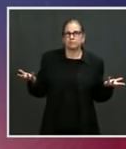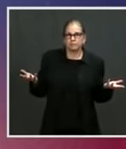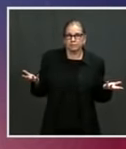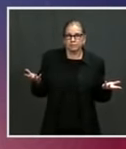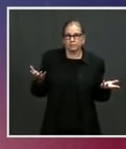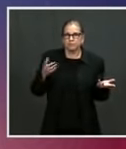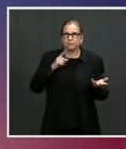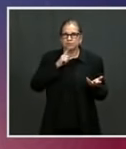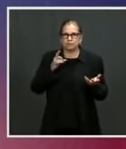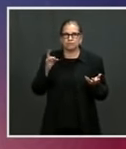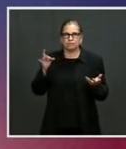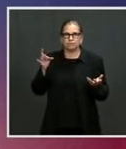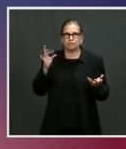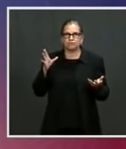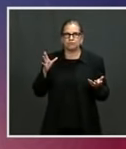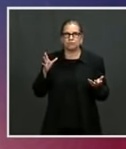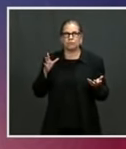angels,